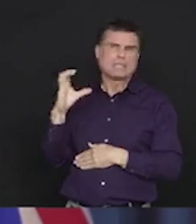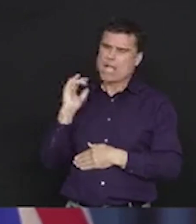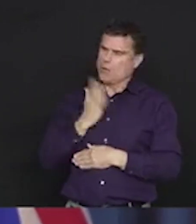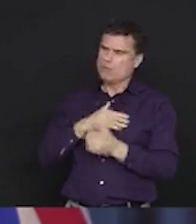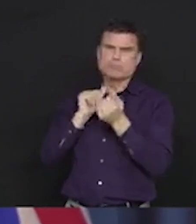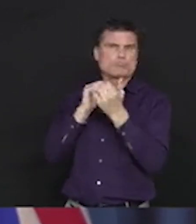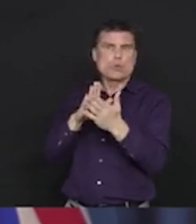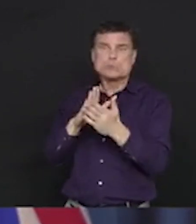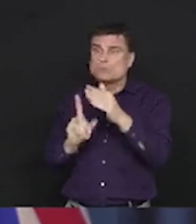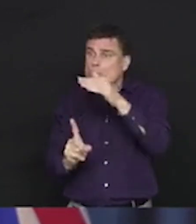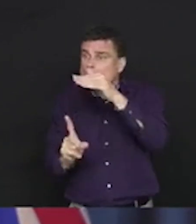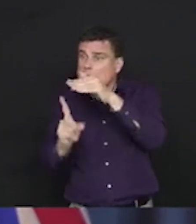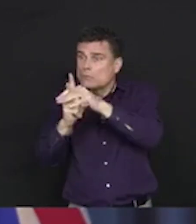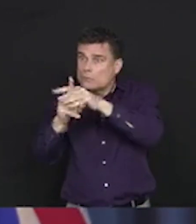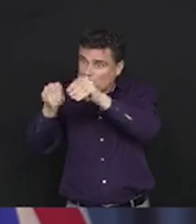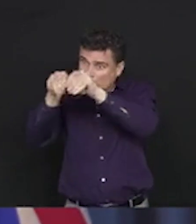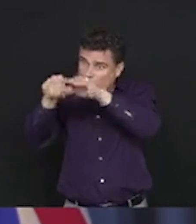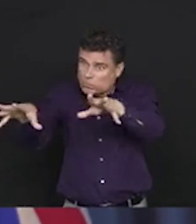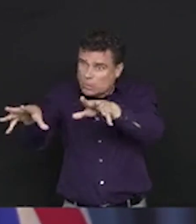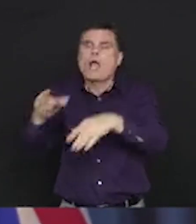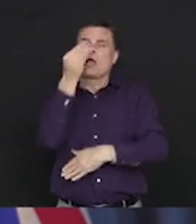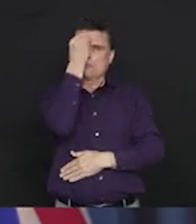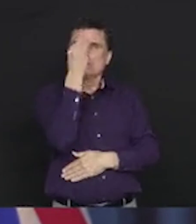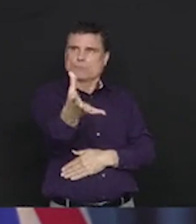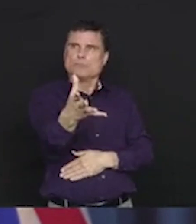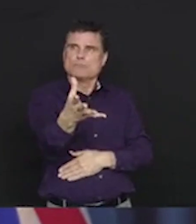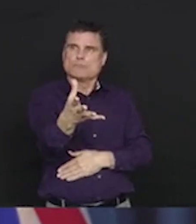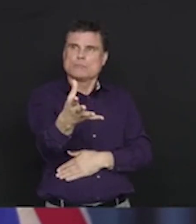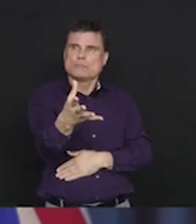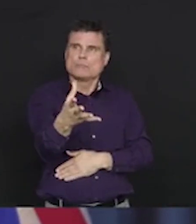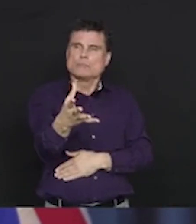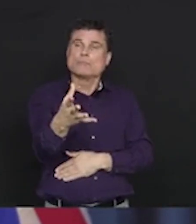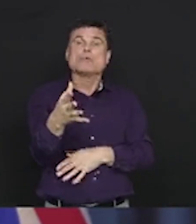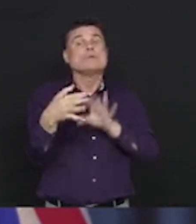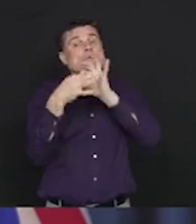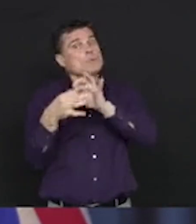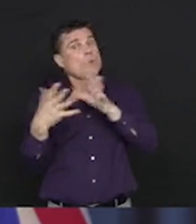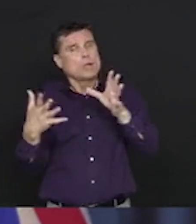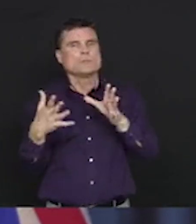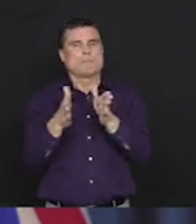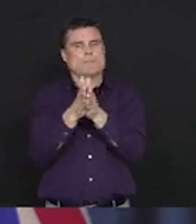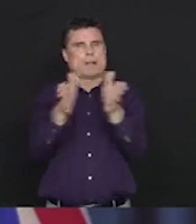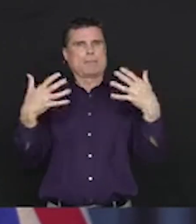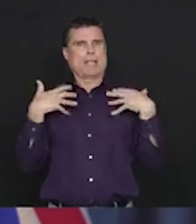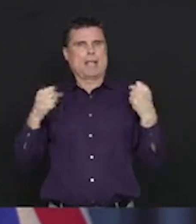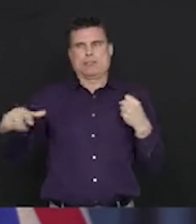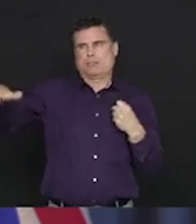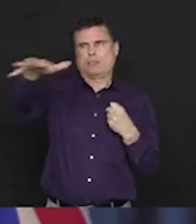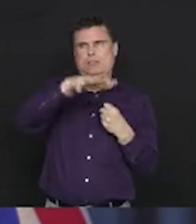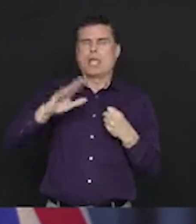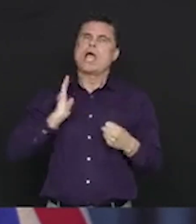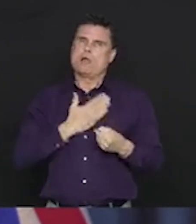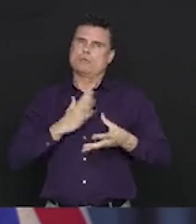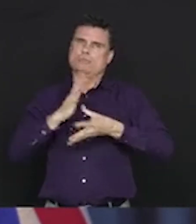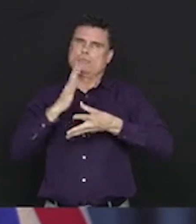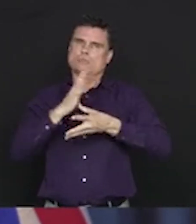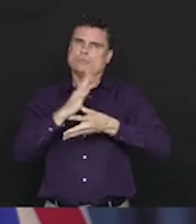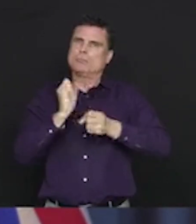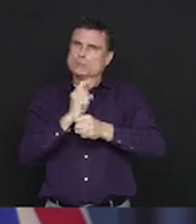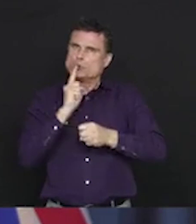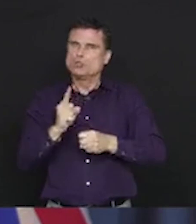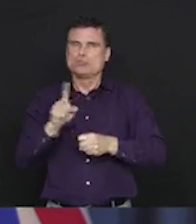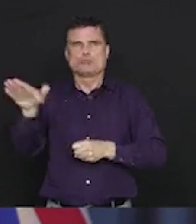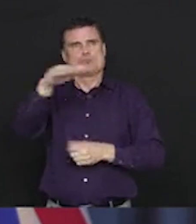a non-disclosure policy in any way. It's about how we best able to support people. And I think the other thing in